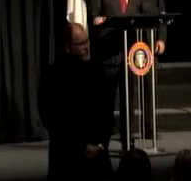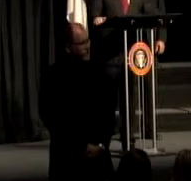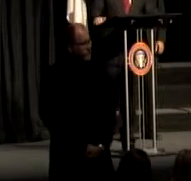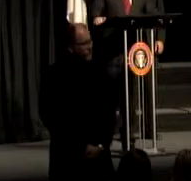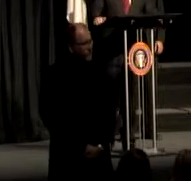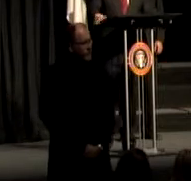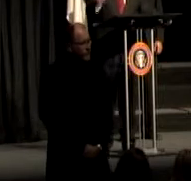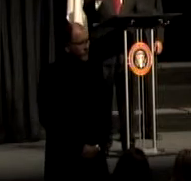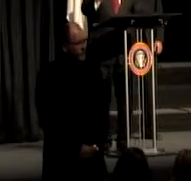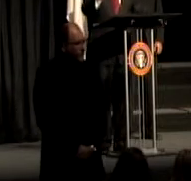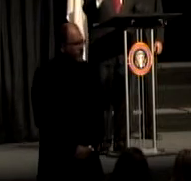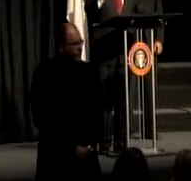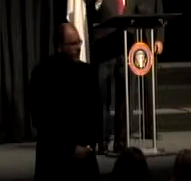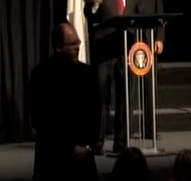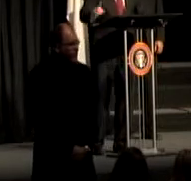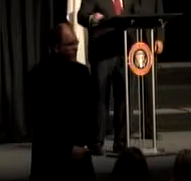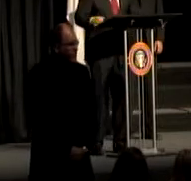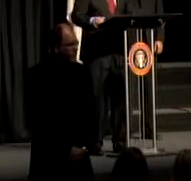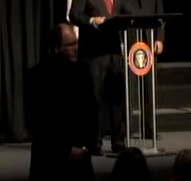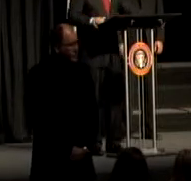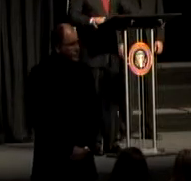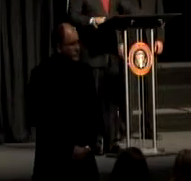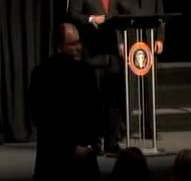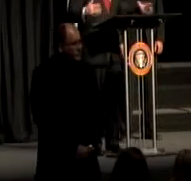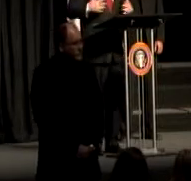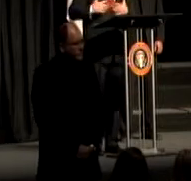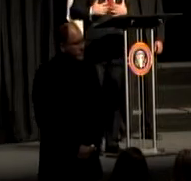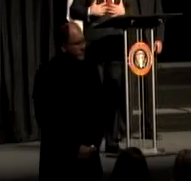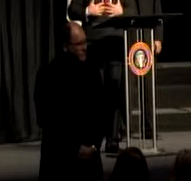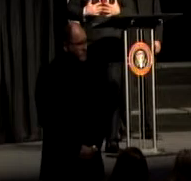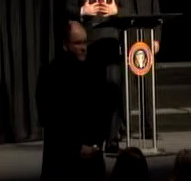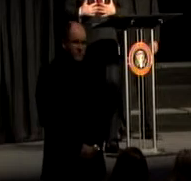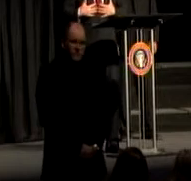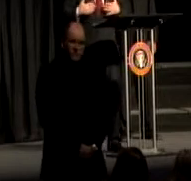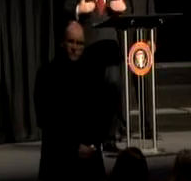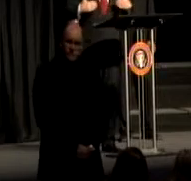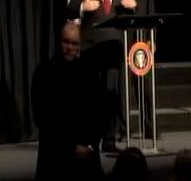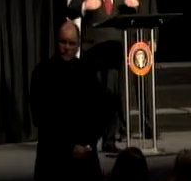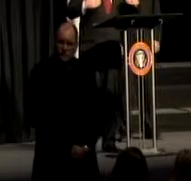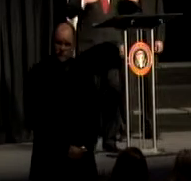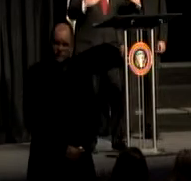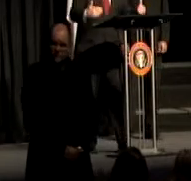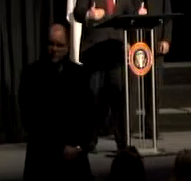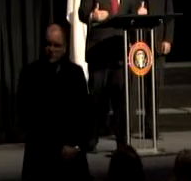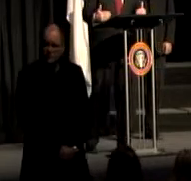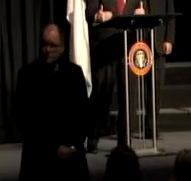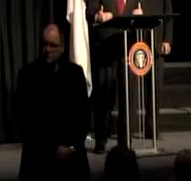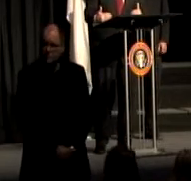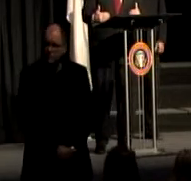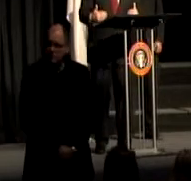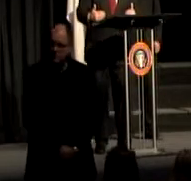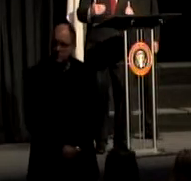serve Jesus now I'm not talking about worshipping Jesus that's that's a given I'm talking about action